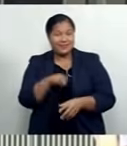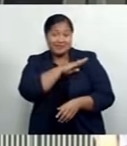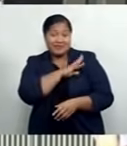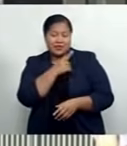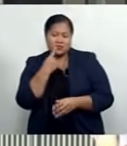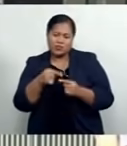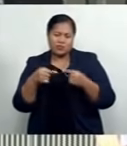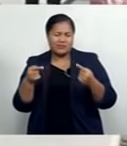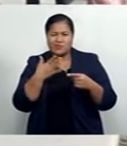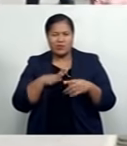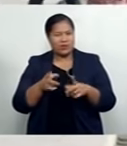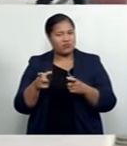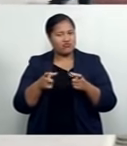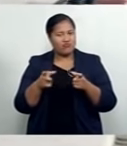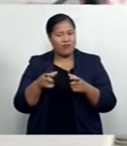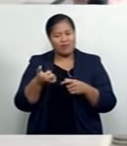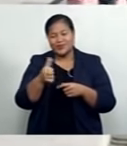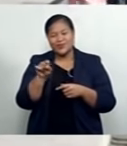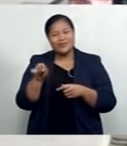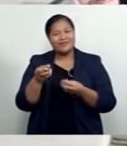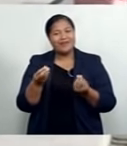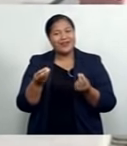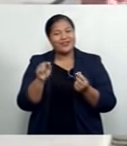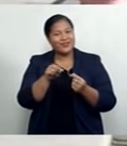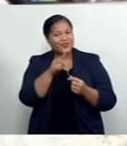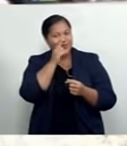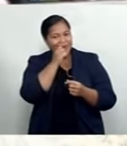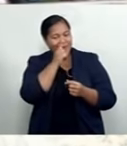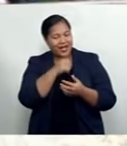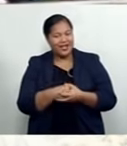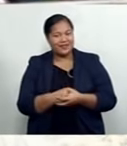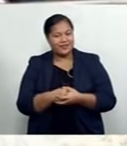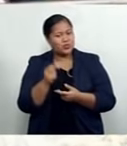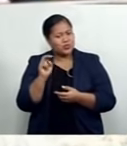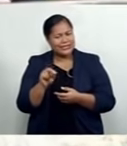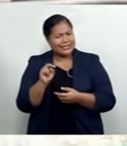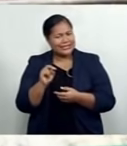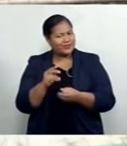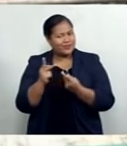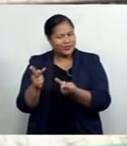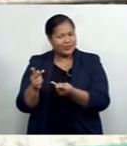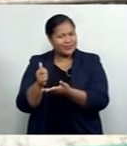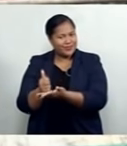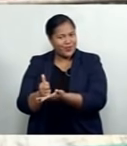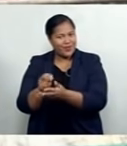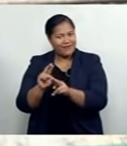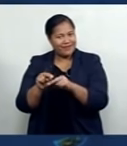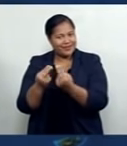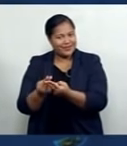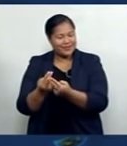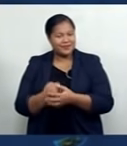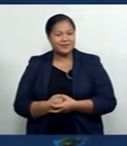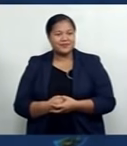opposition wants to control the use of the money for these people who are in need to provide for their families.